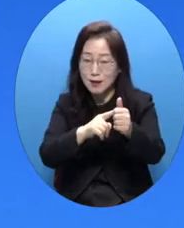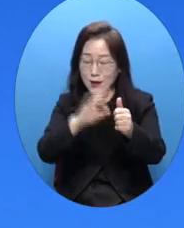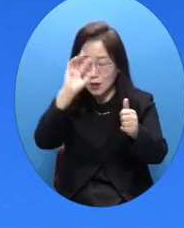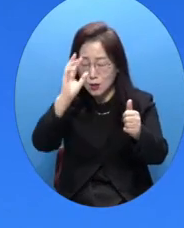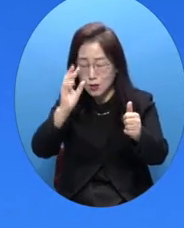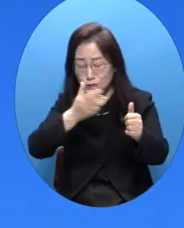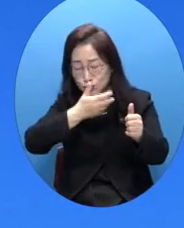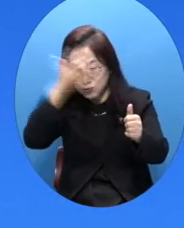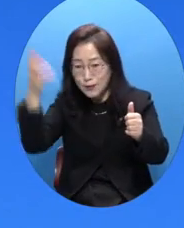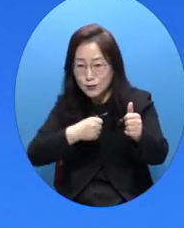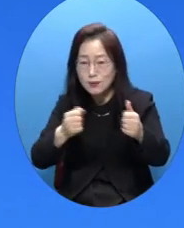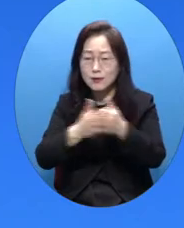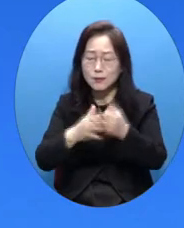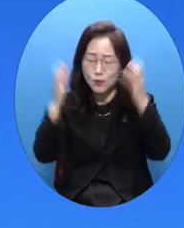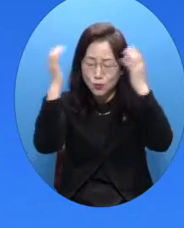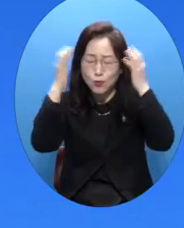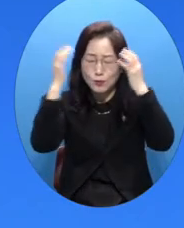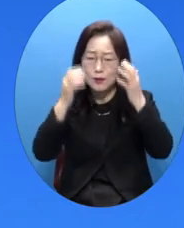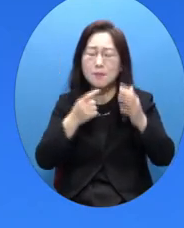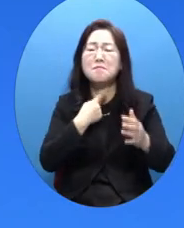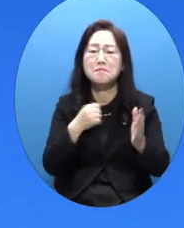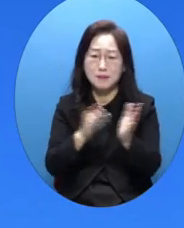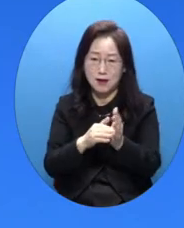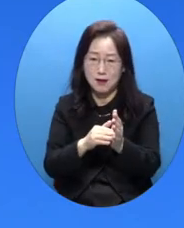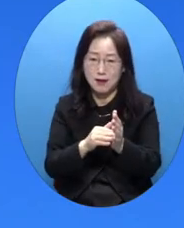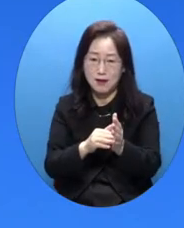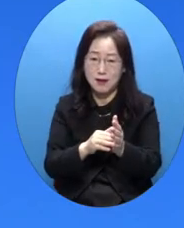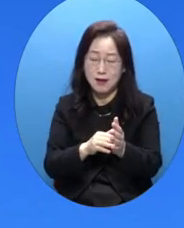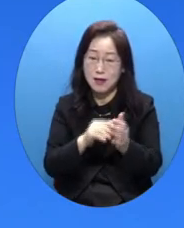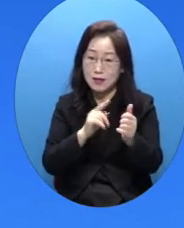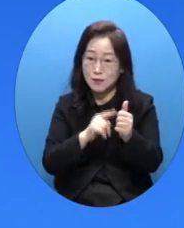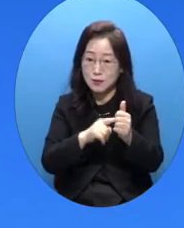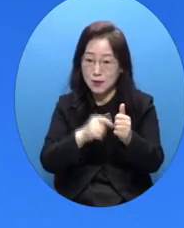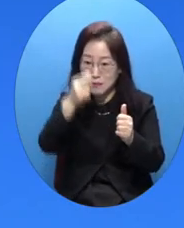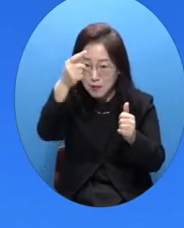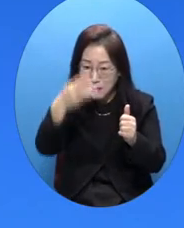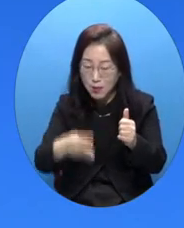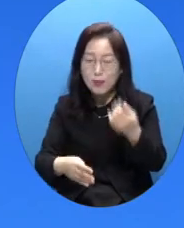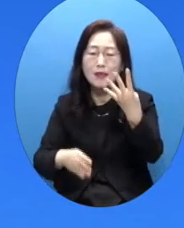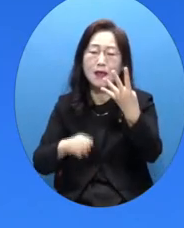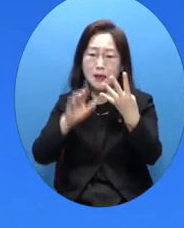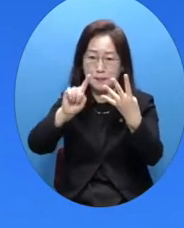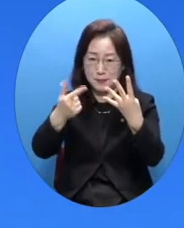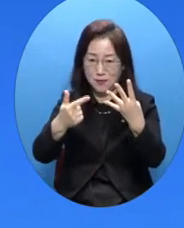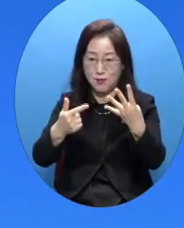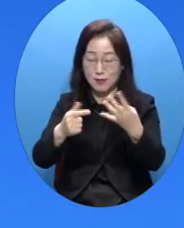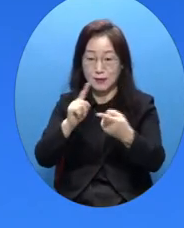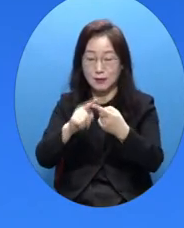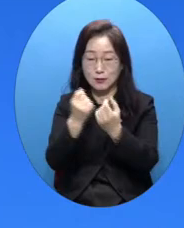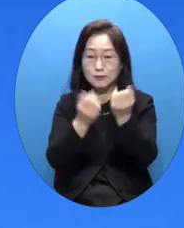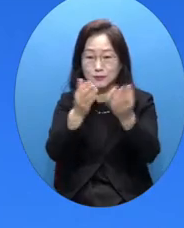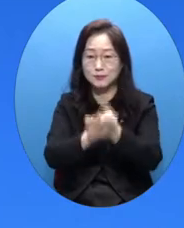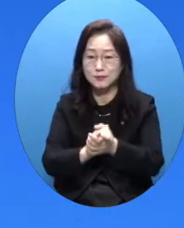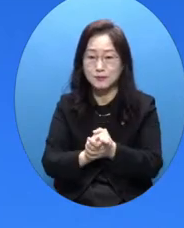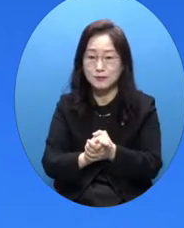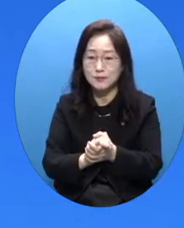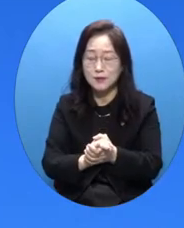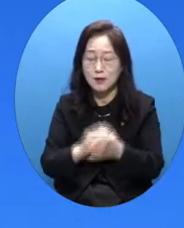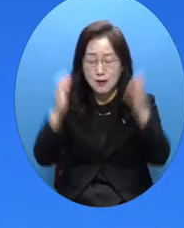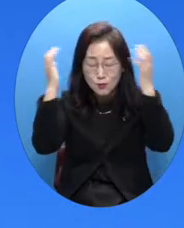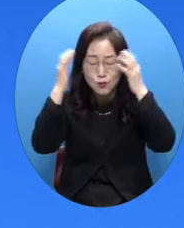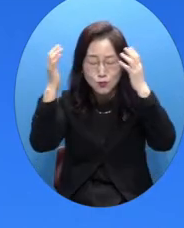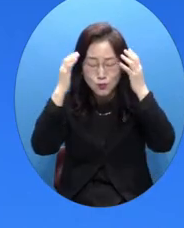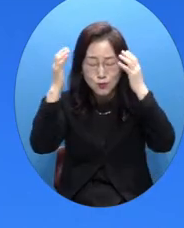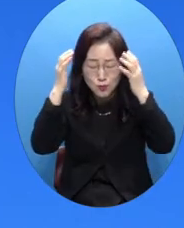dream even he went through the trails his dream came true Joseph had a dream and does make our dreams come true